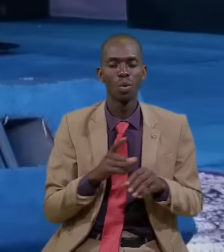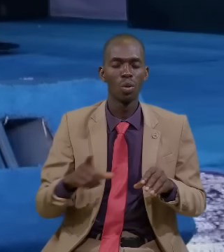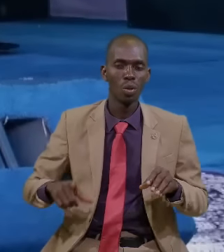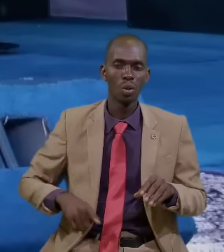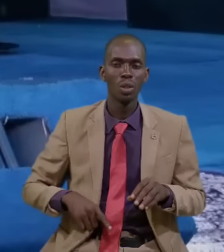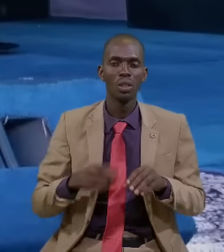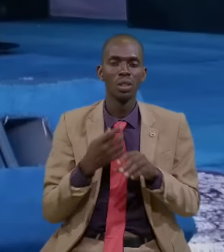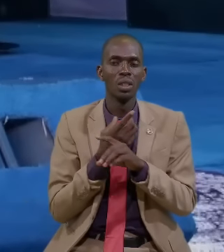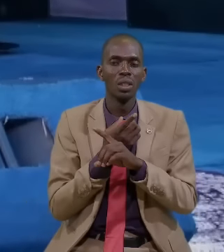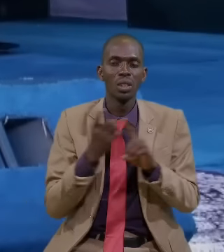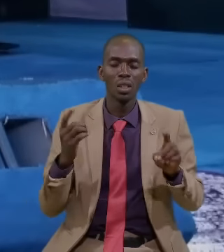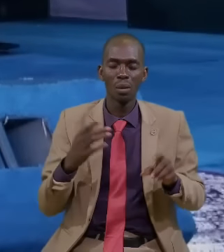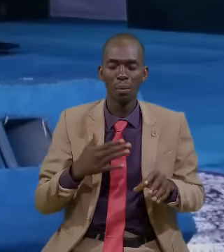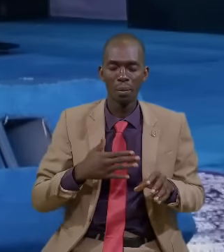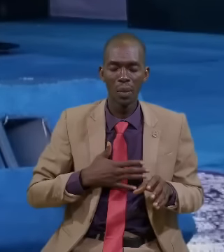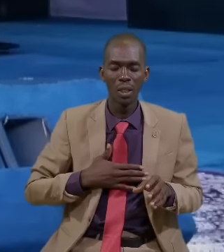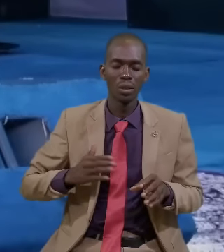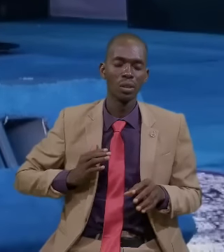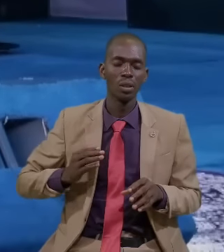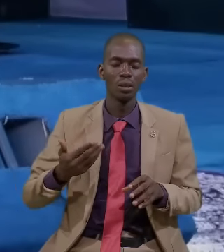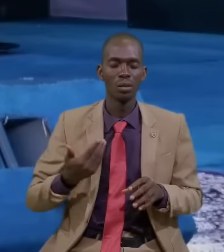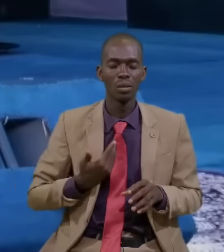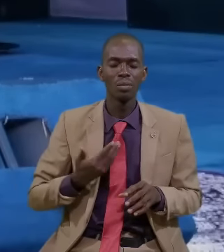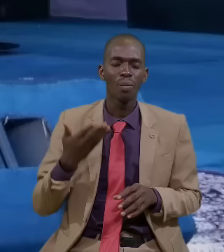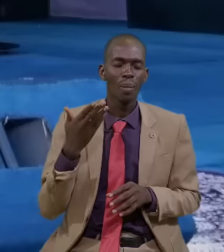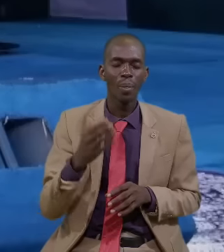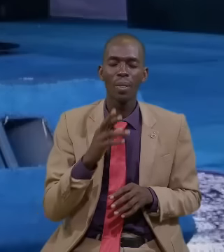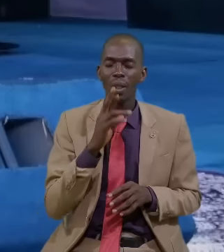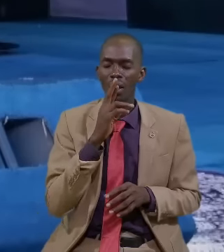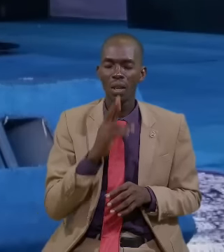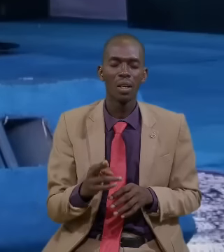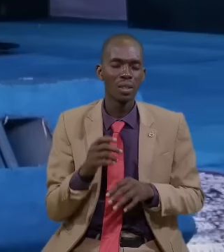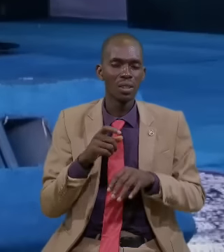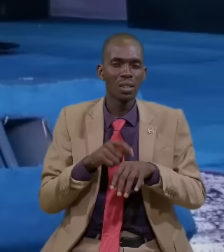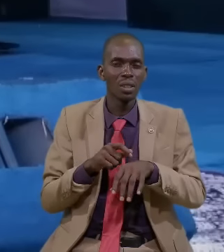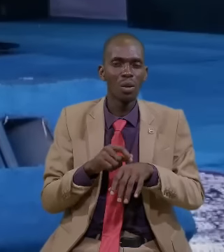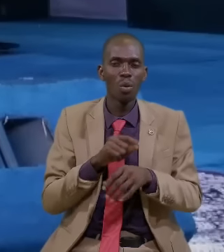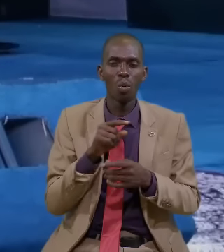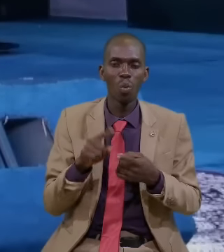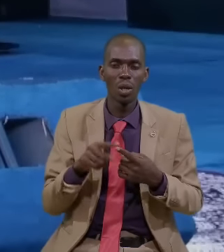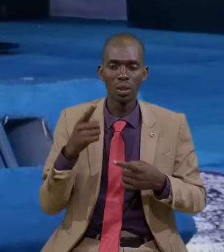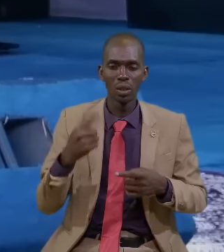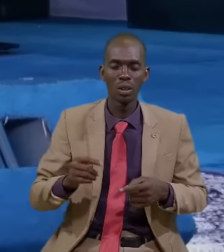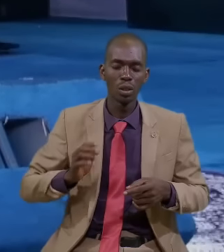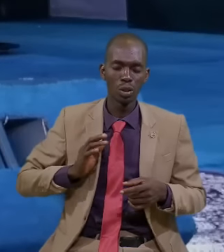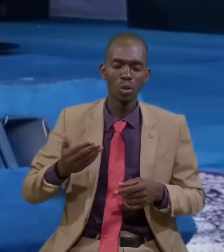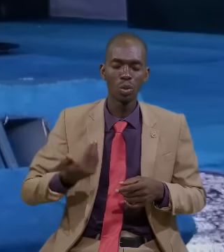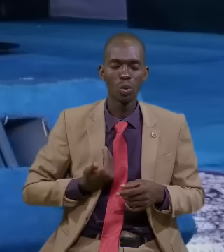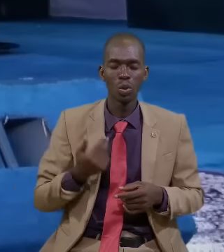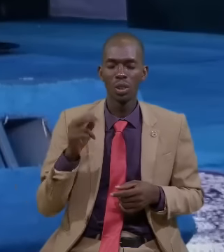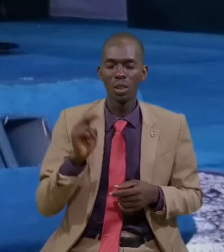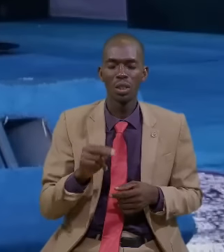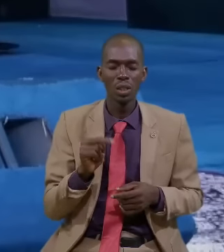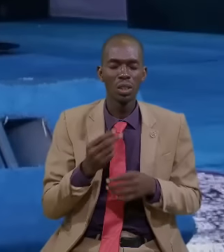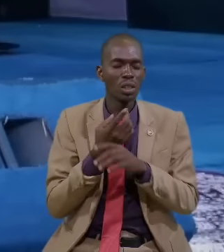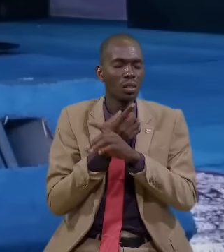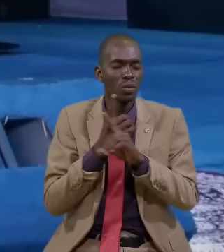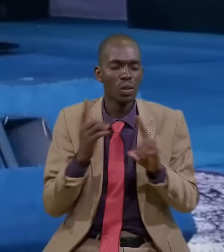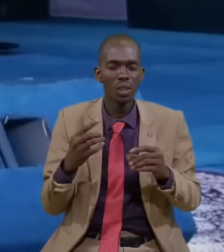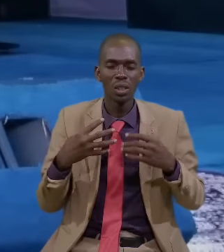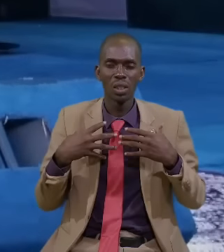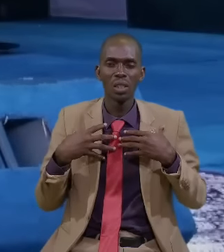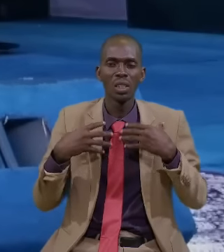my soul. There are times when the soul needs deliverance and healing. It says,